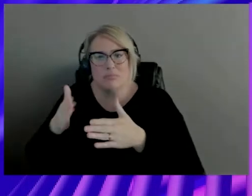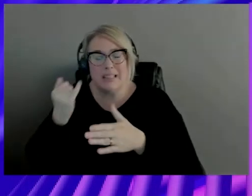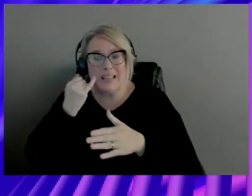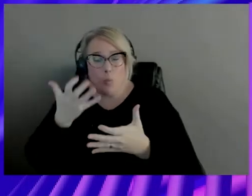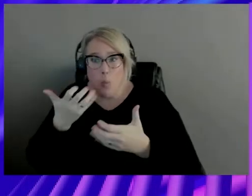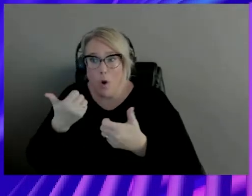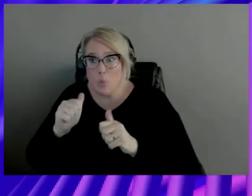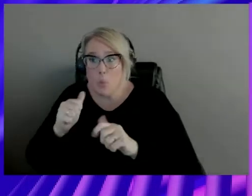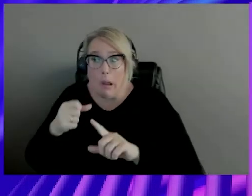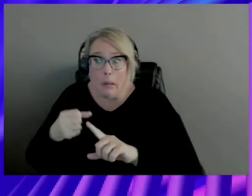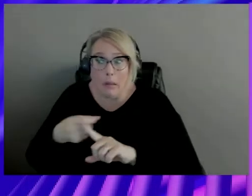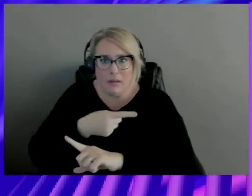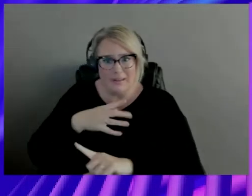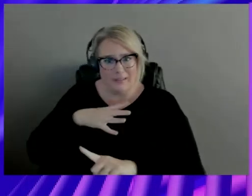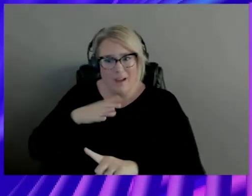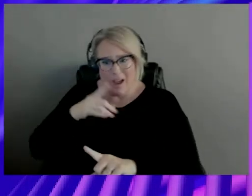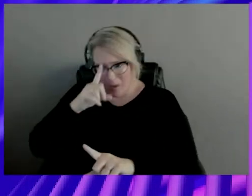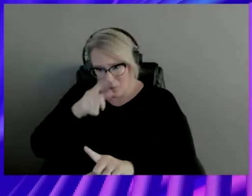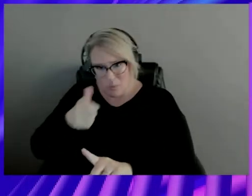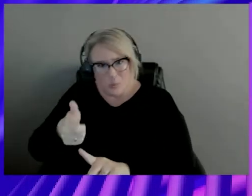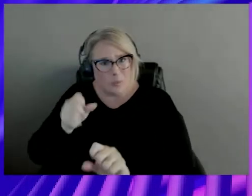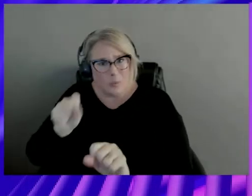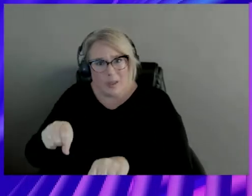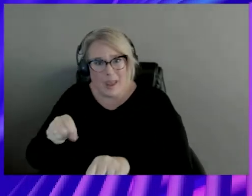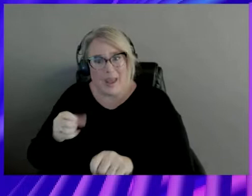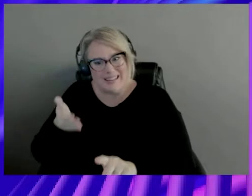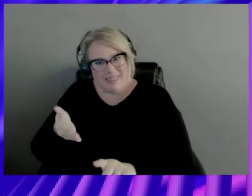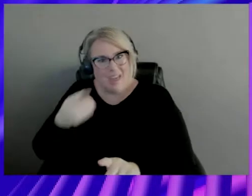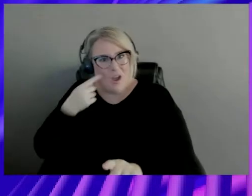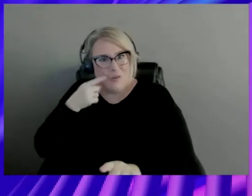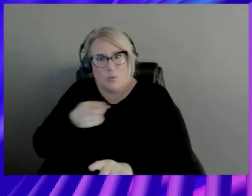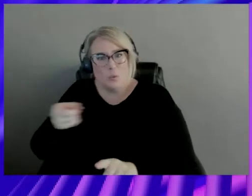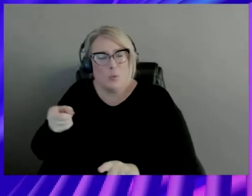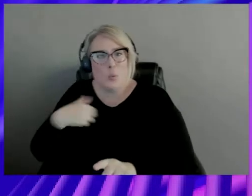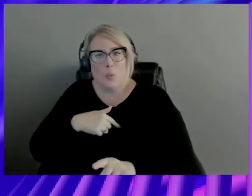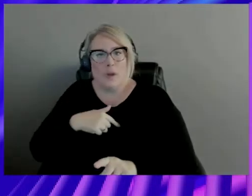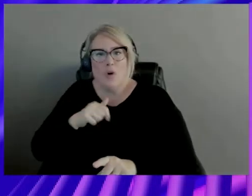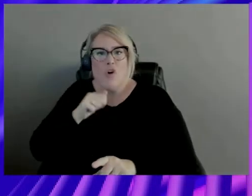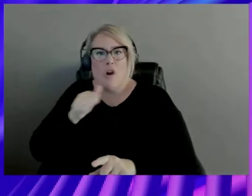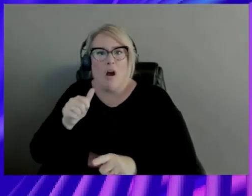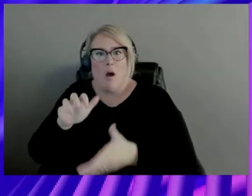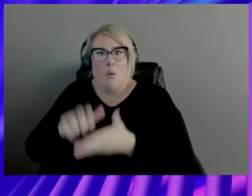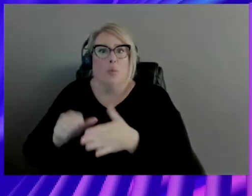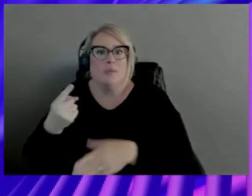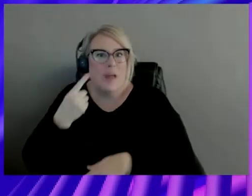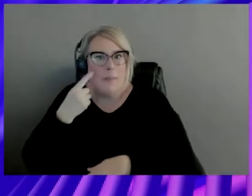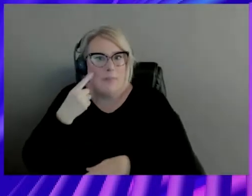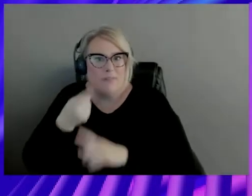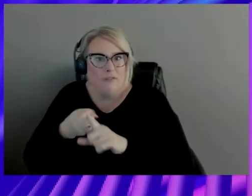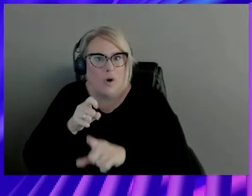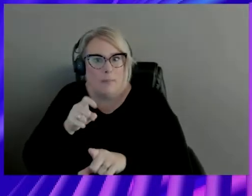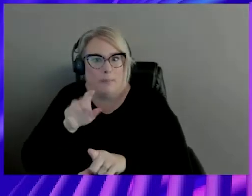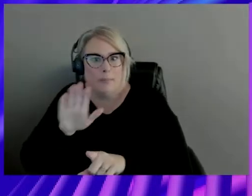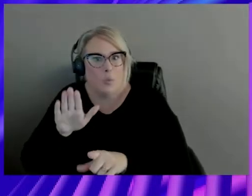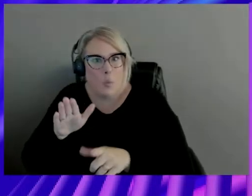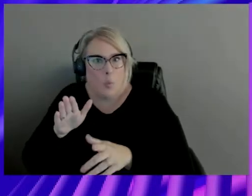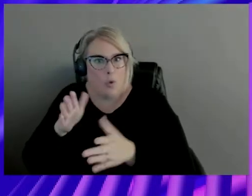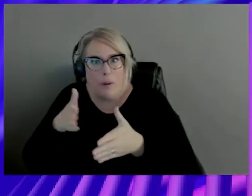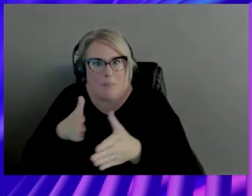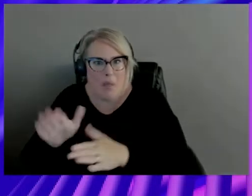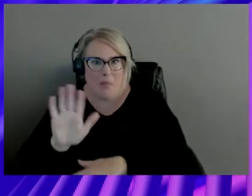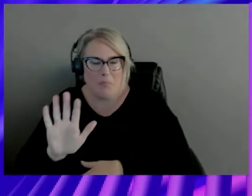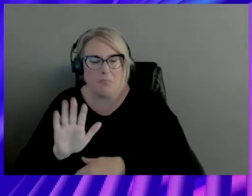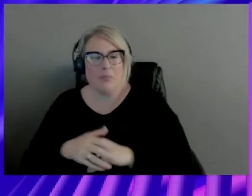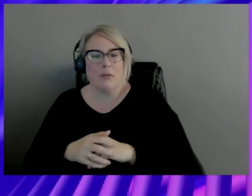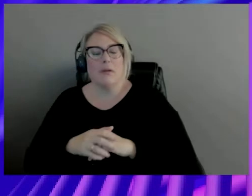we do. It's there for you. We're not going to take anything away. But in theory, like, here we go. This is like, we're going to say, this is just